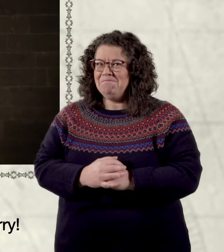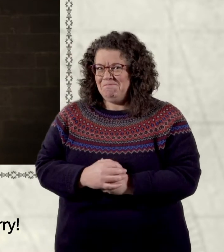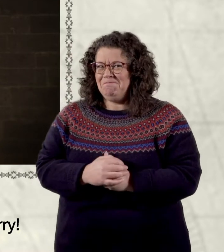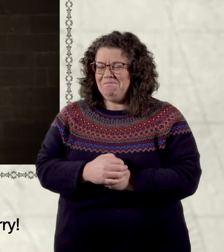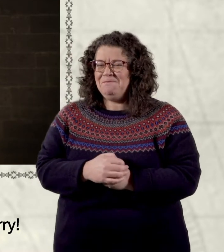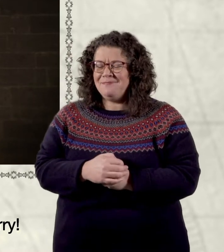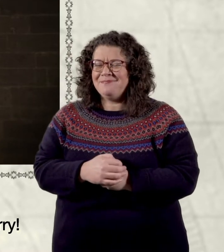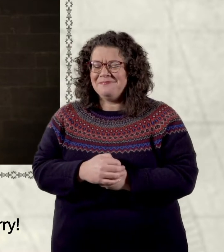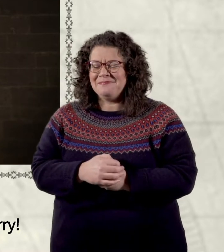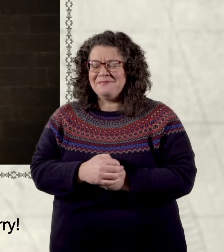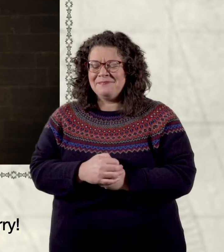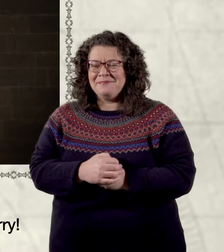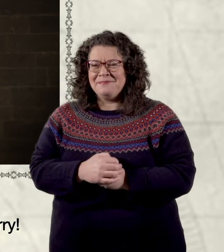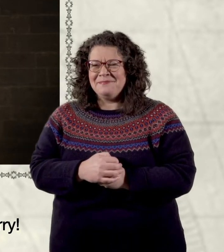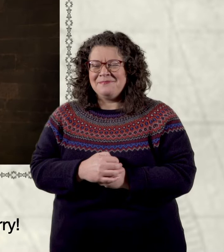marry.